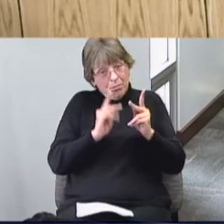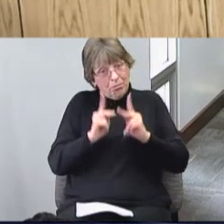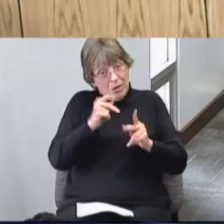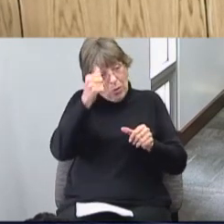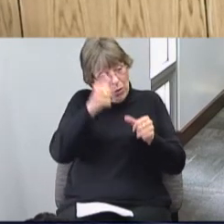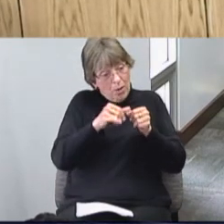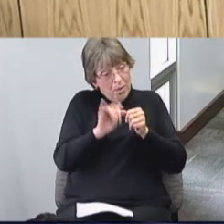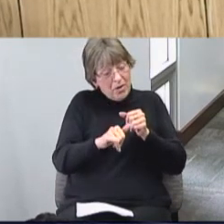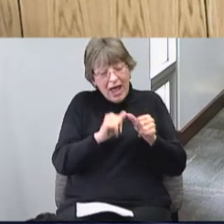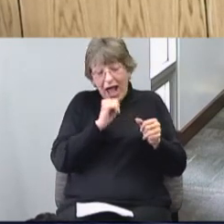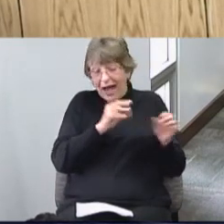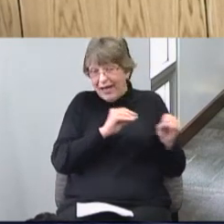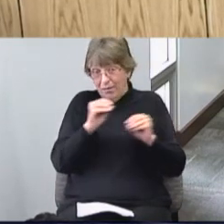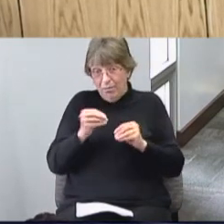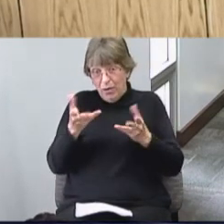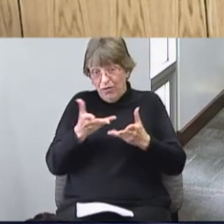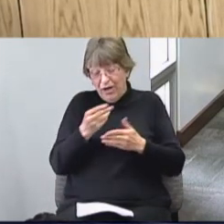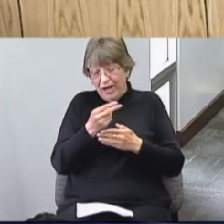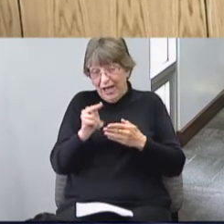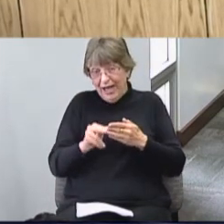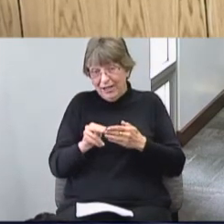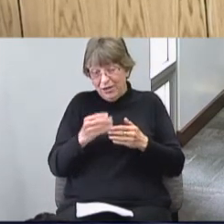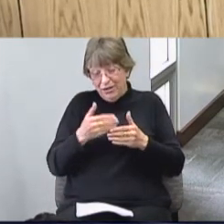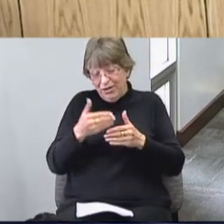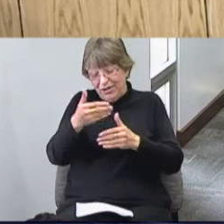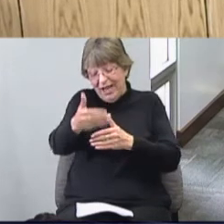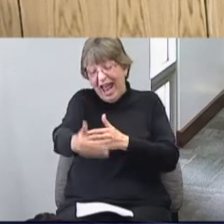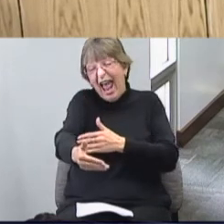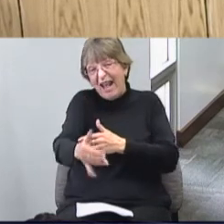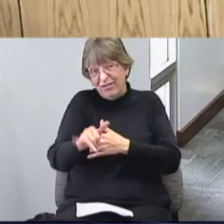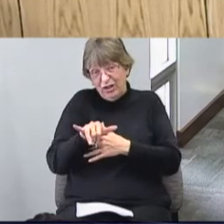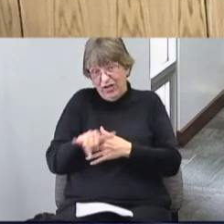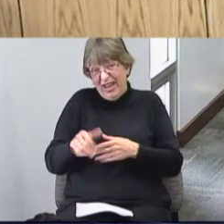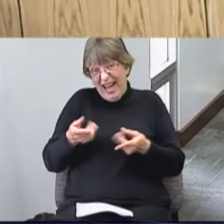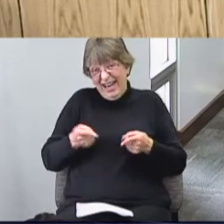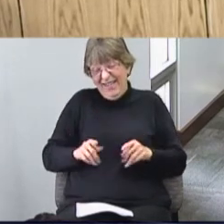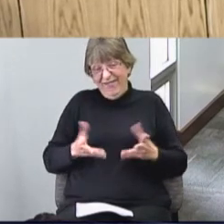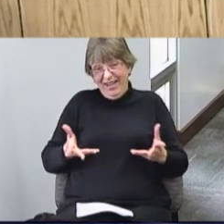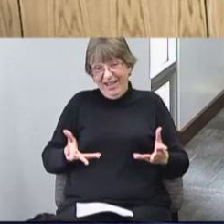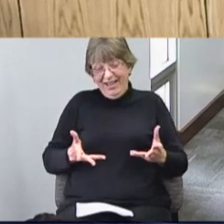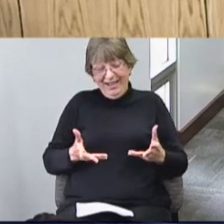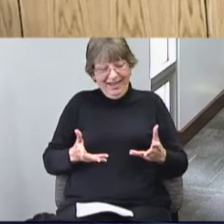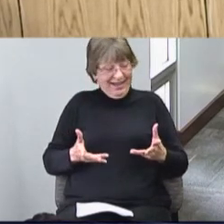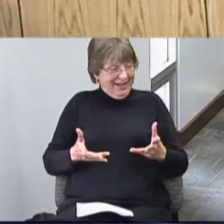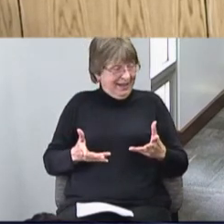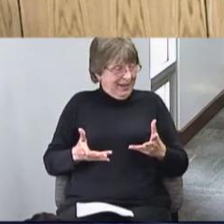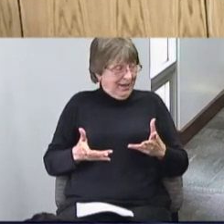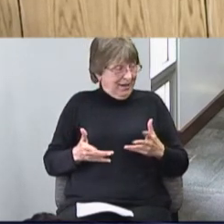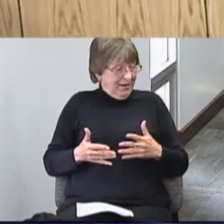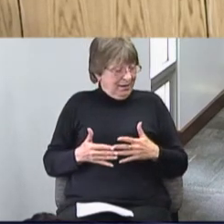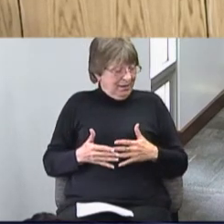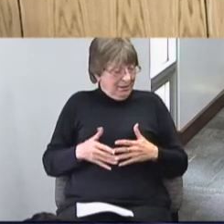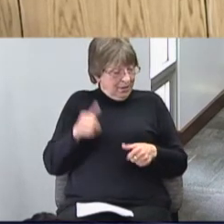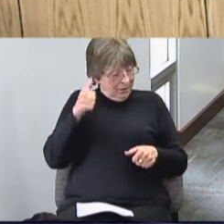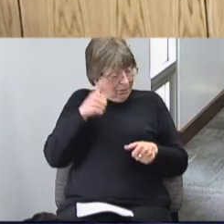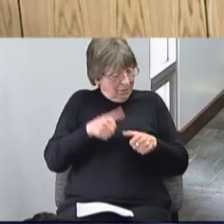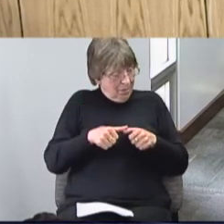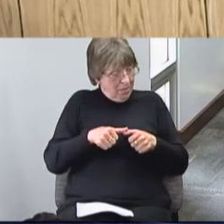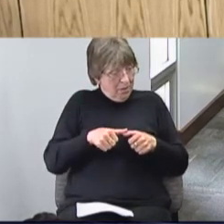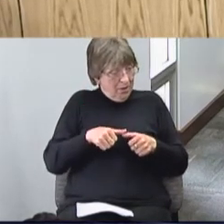didn't come to the city until after that, but I recall people talking to me or mentioning to me, and I certainly wasn't seeking it. Remember the